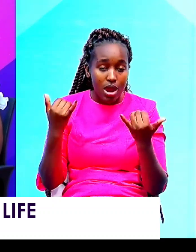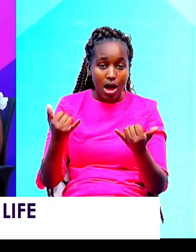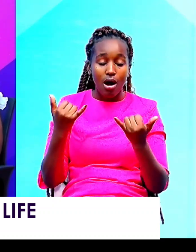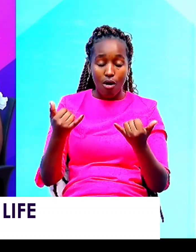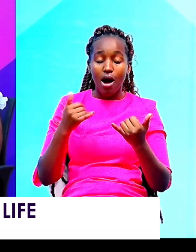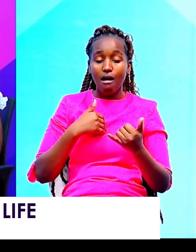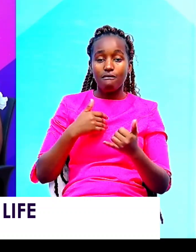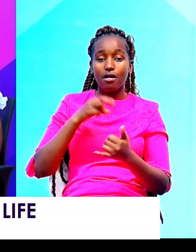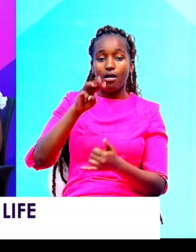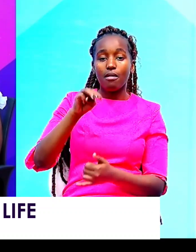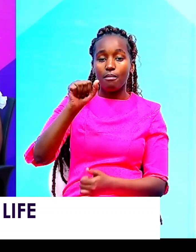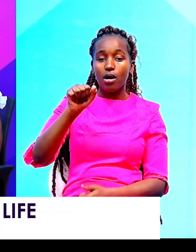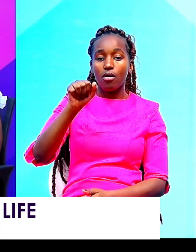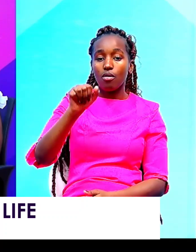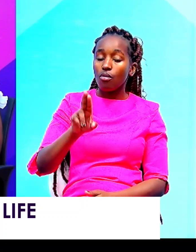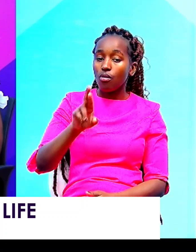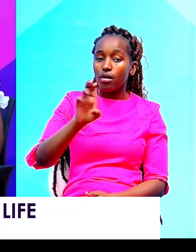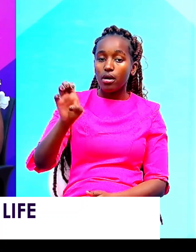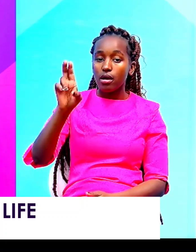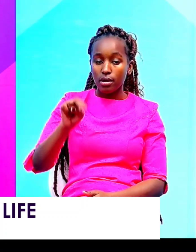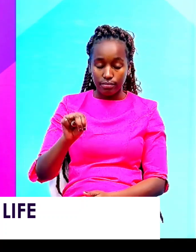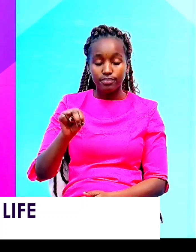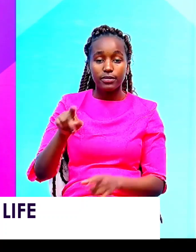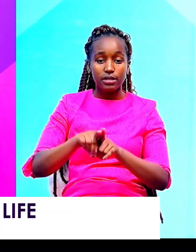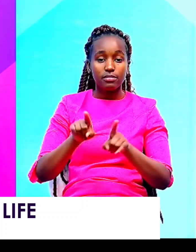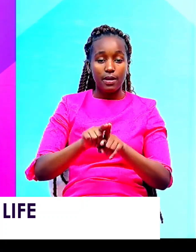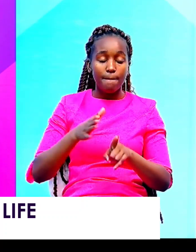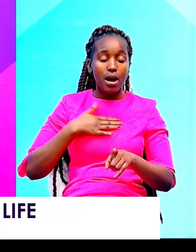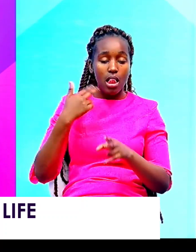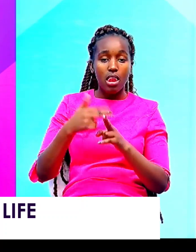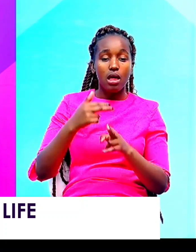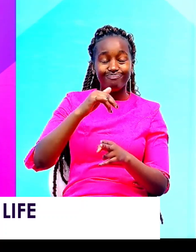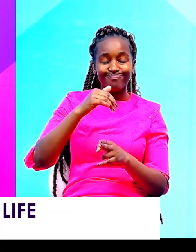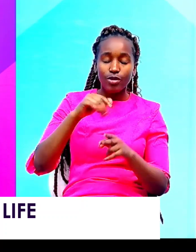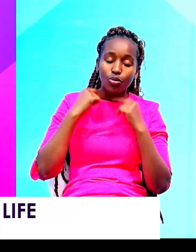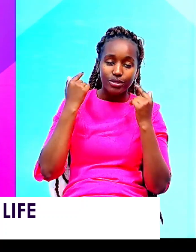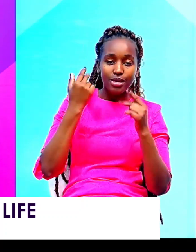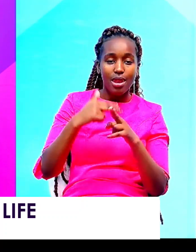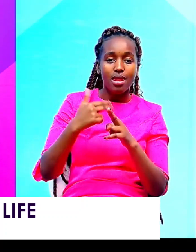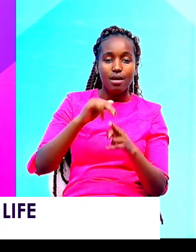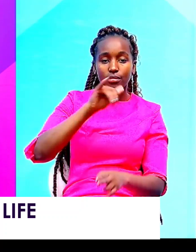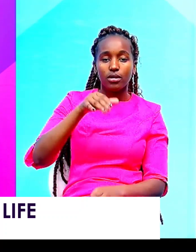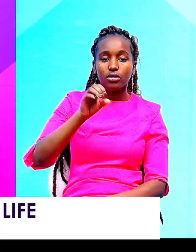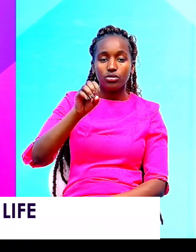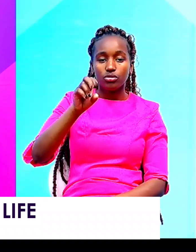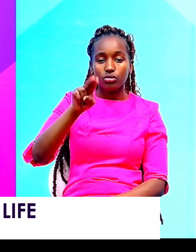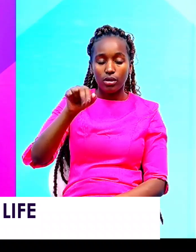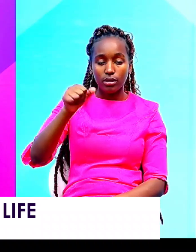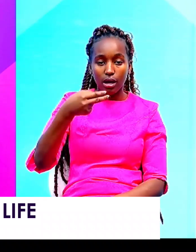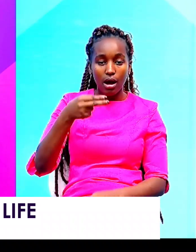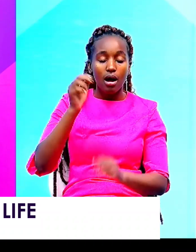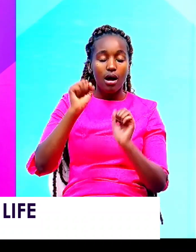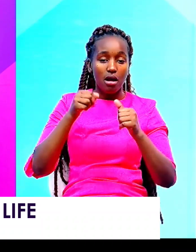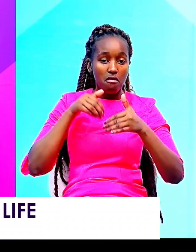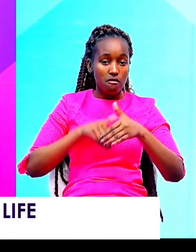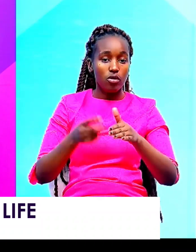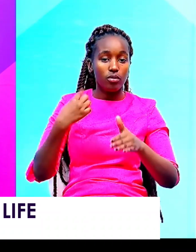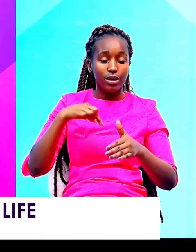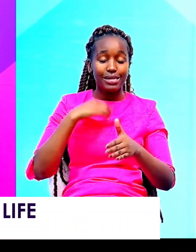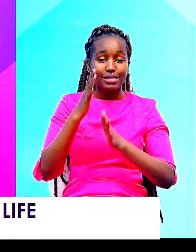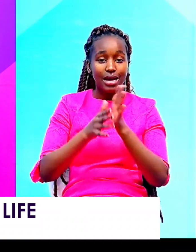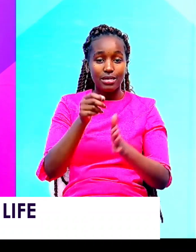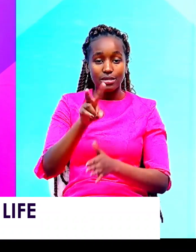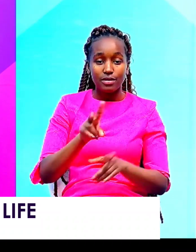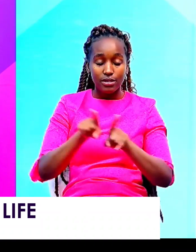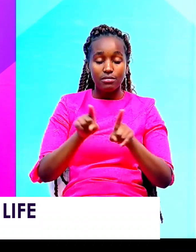Maureen Okal. This has been Treasures of Life Show. My name is Jonah Simba. You can follow us on our Science TV YouTube channel. You can also